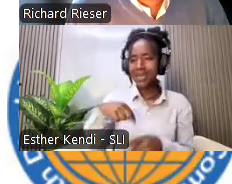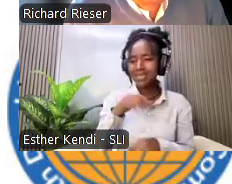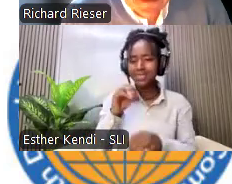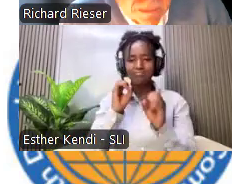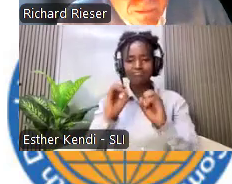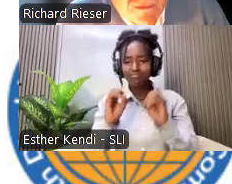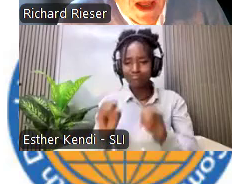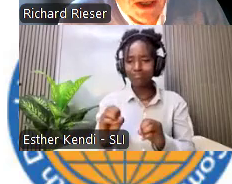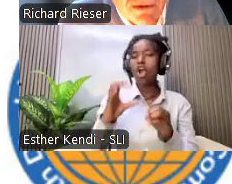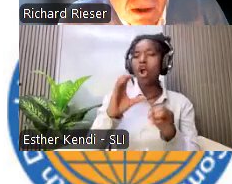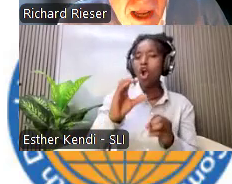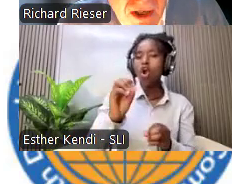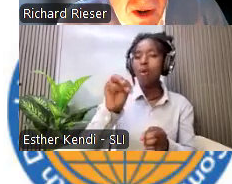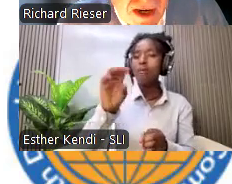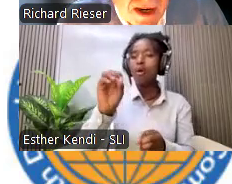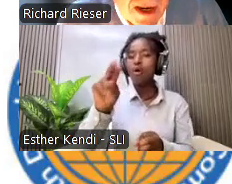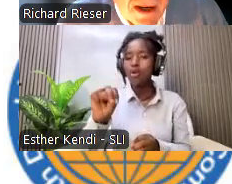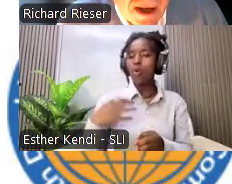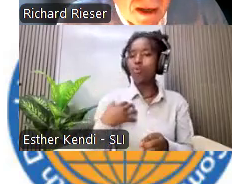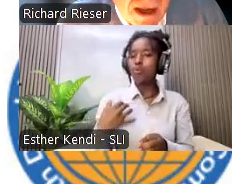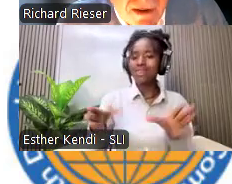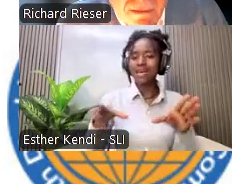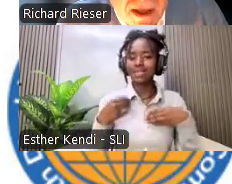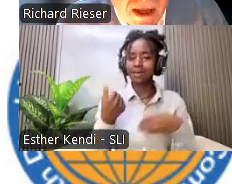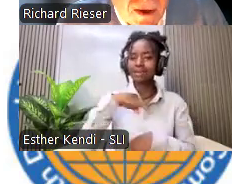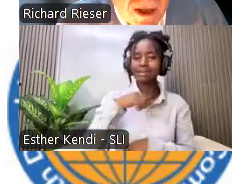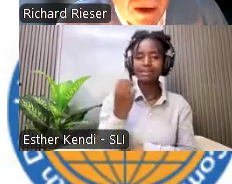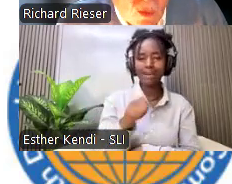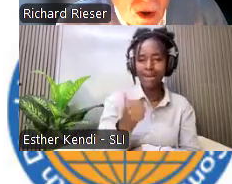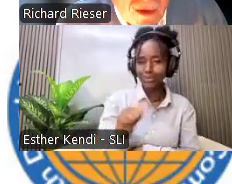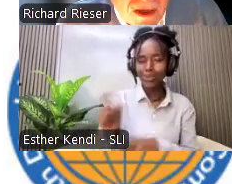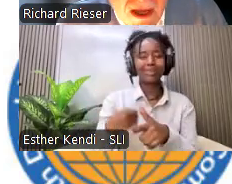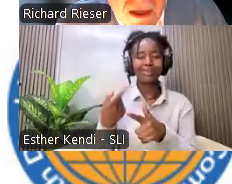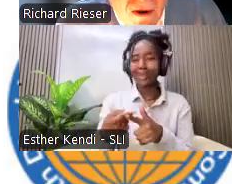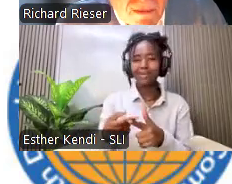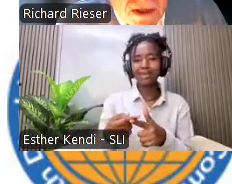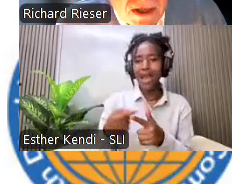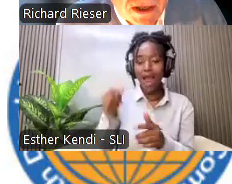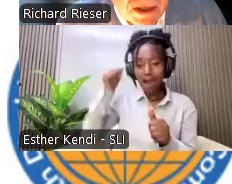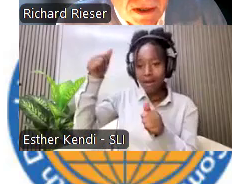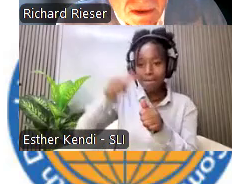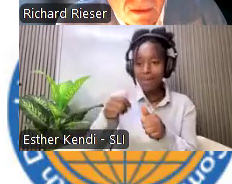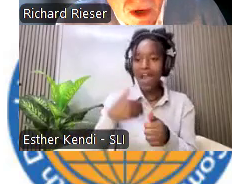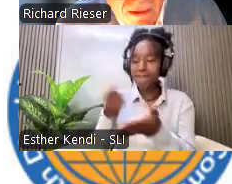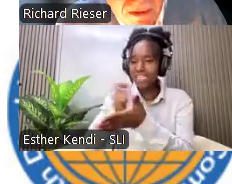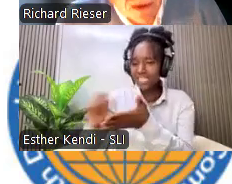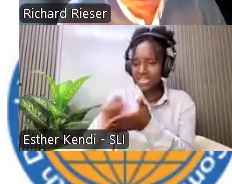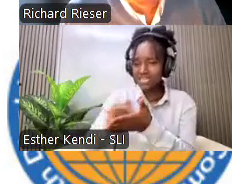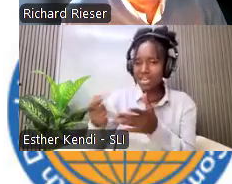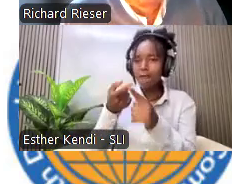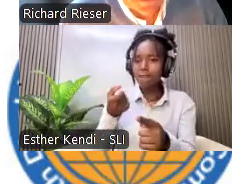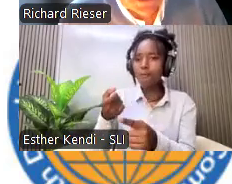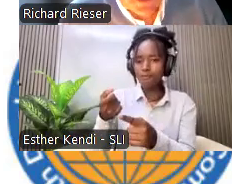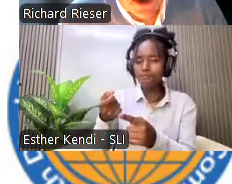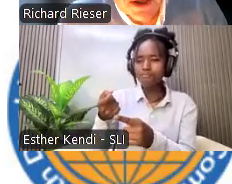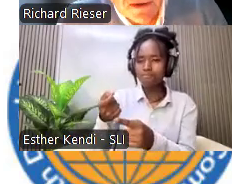and a general secretary in India, Javid Abidi, who didn't want this as a competition to what he was building